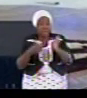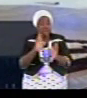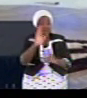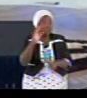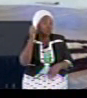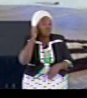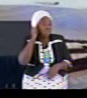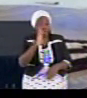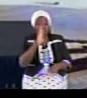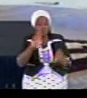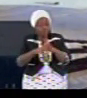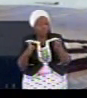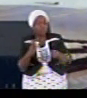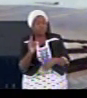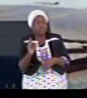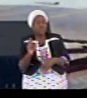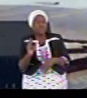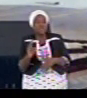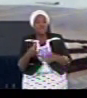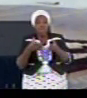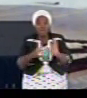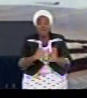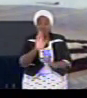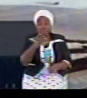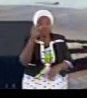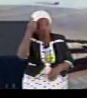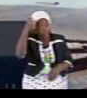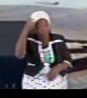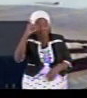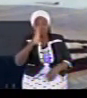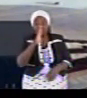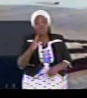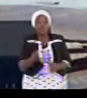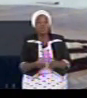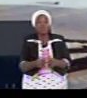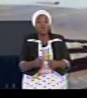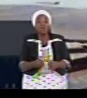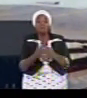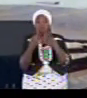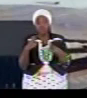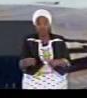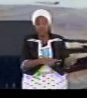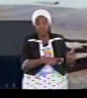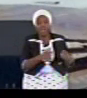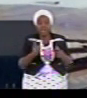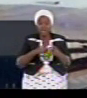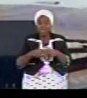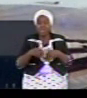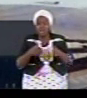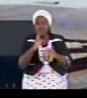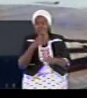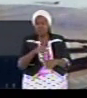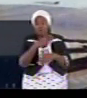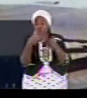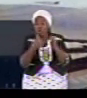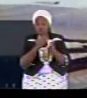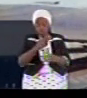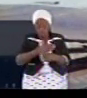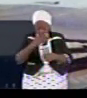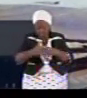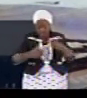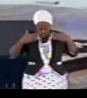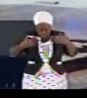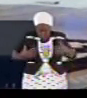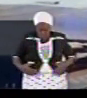be opened. Let your mind be at alert. And let your whole personality wake